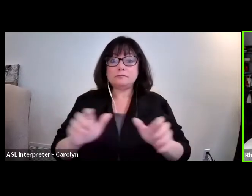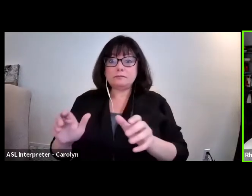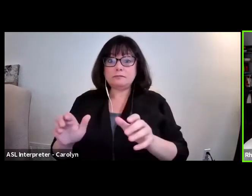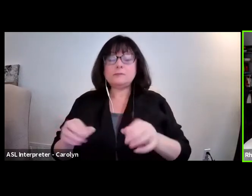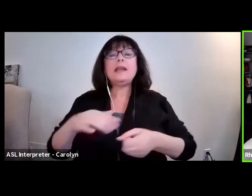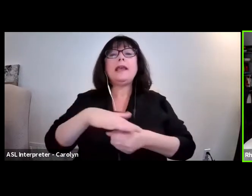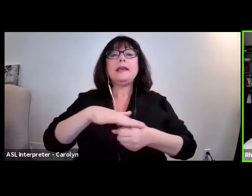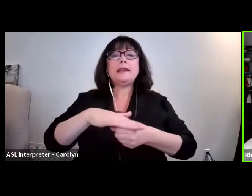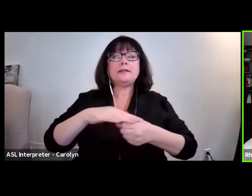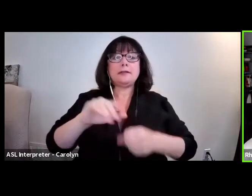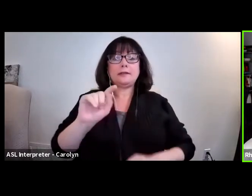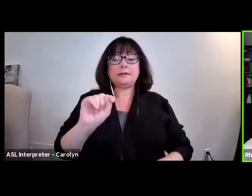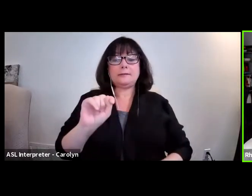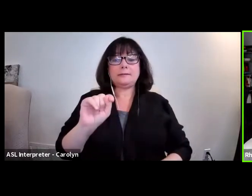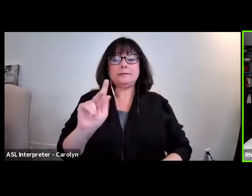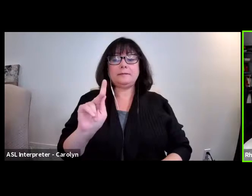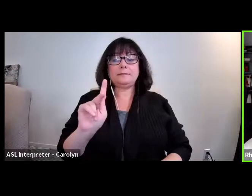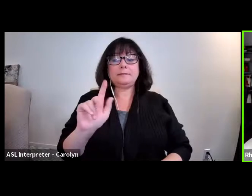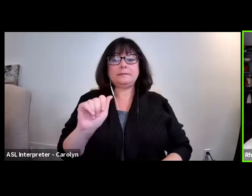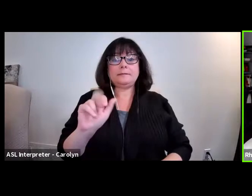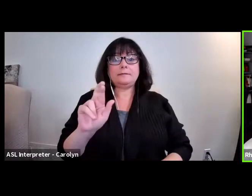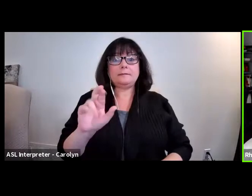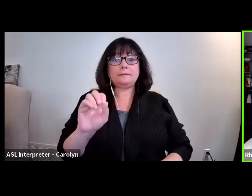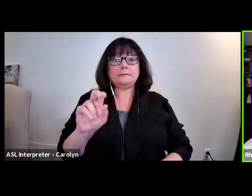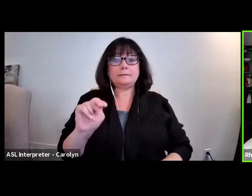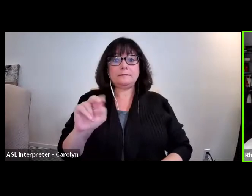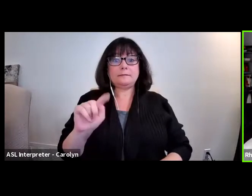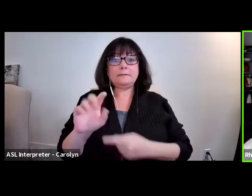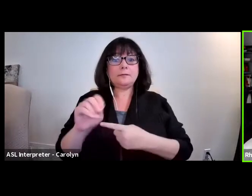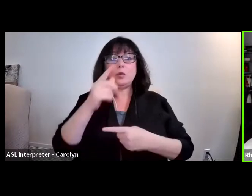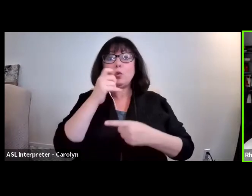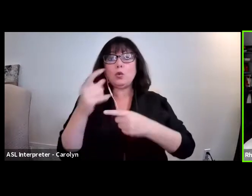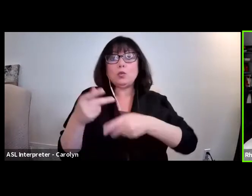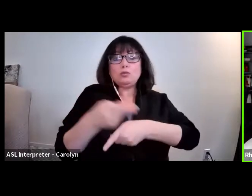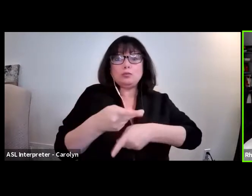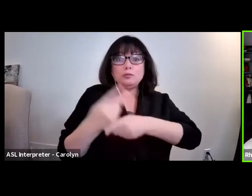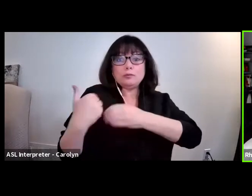Takaronto, has been caretaken by the Anishinaabe Nation,